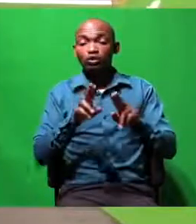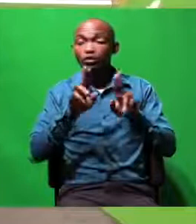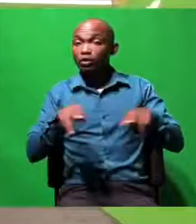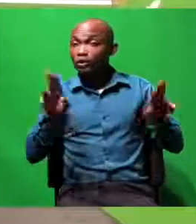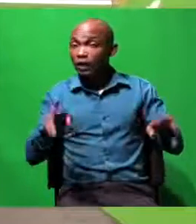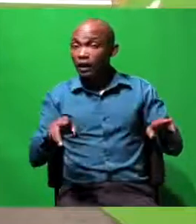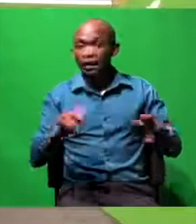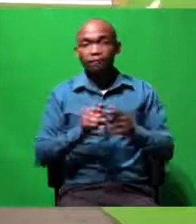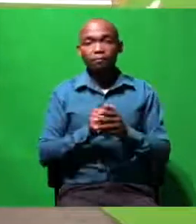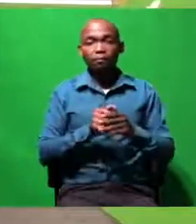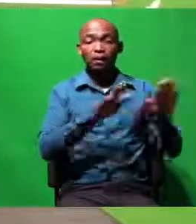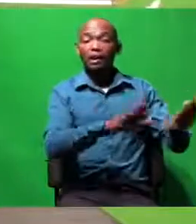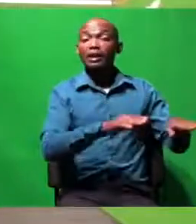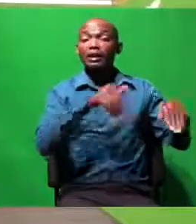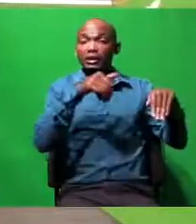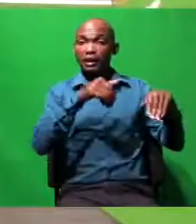Can you mention it?